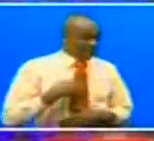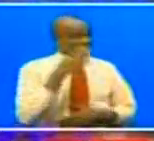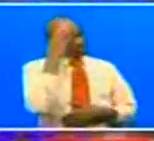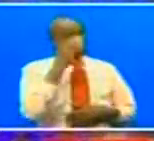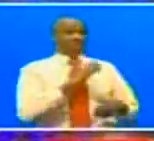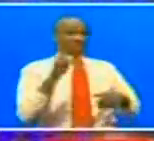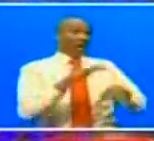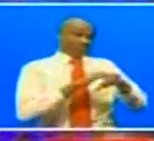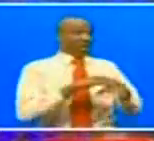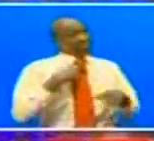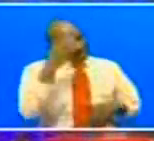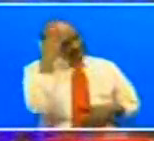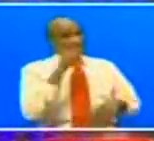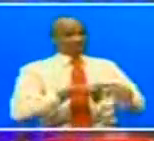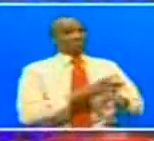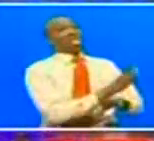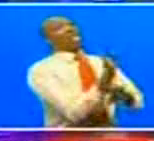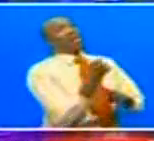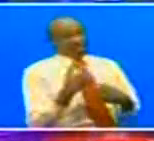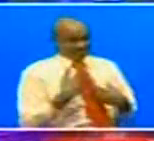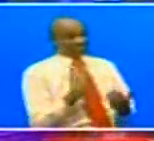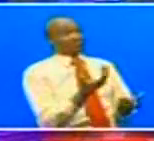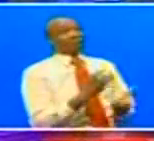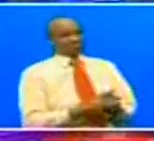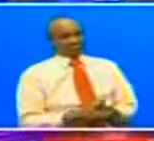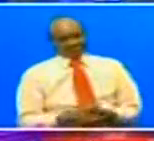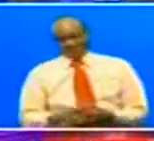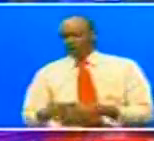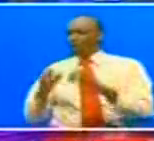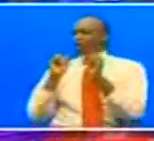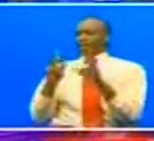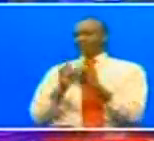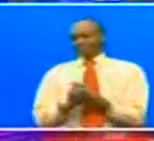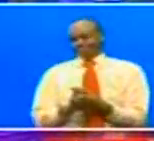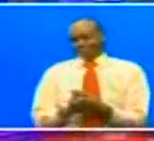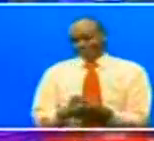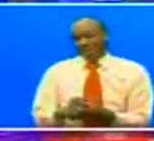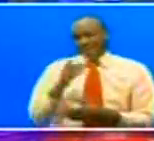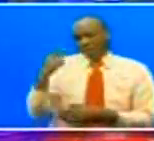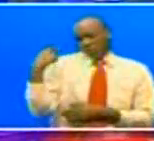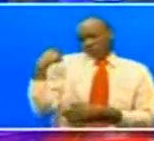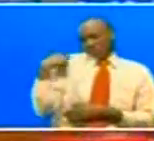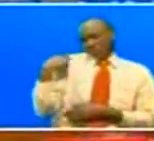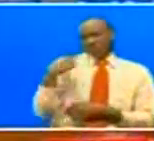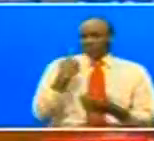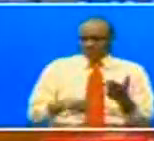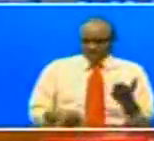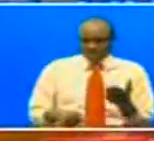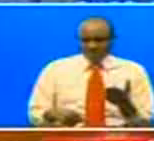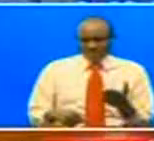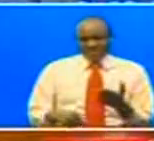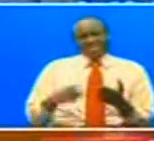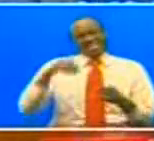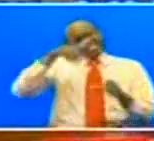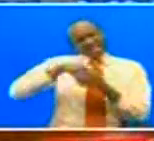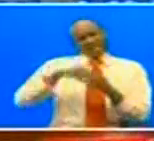I'm used to it by now. I'm sure you are. You could tell me stories about it. Okay, so as early as yesterday, Internal